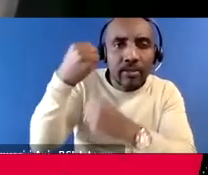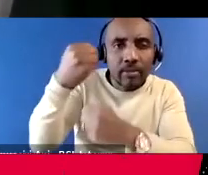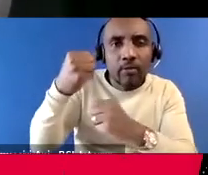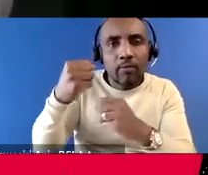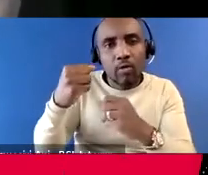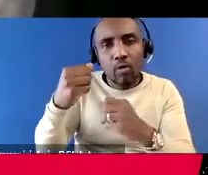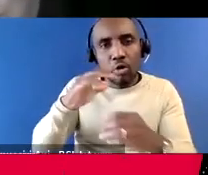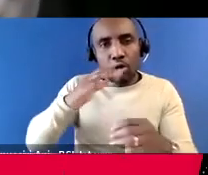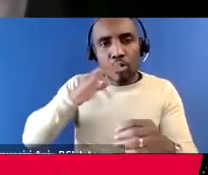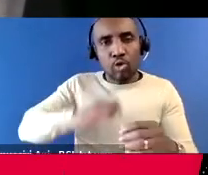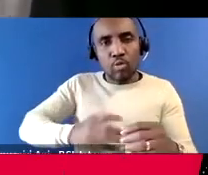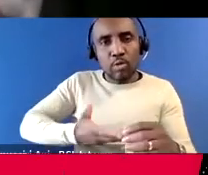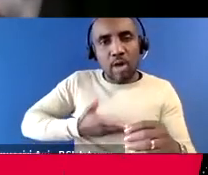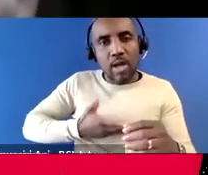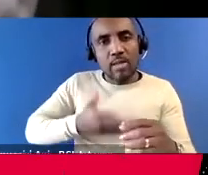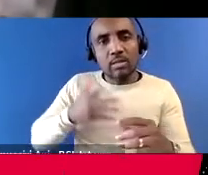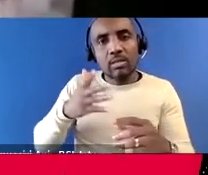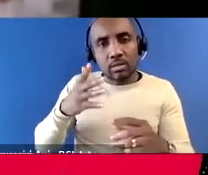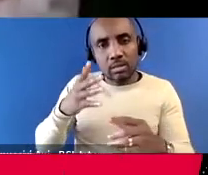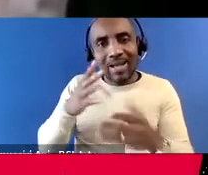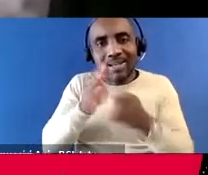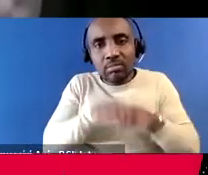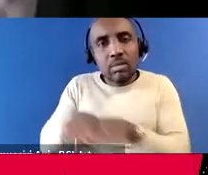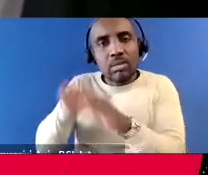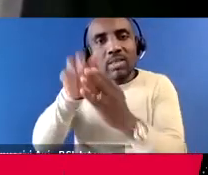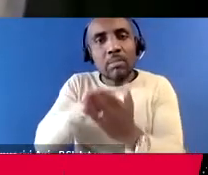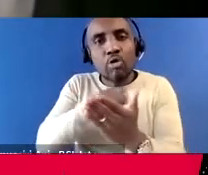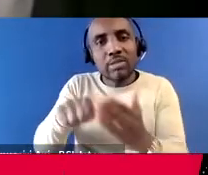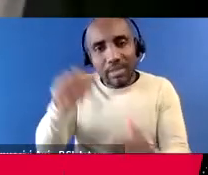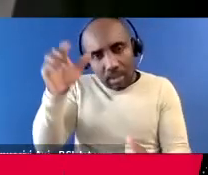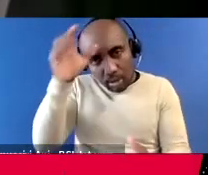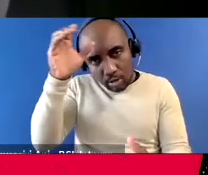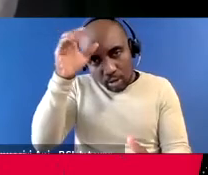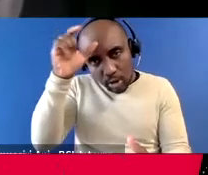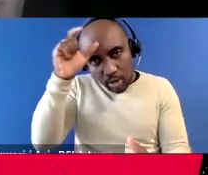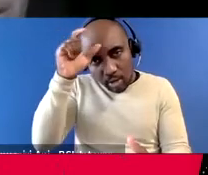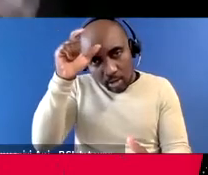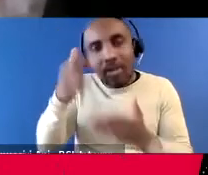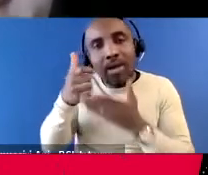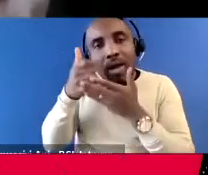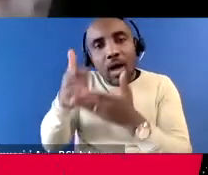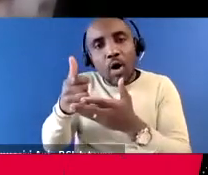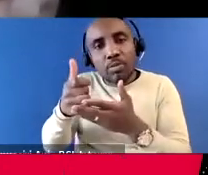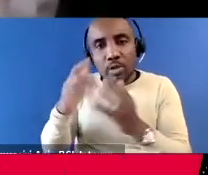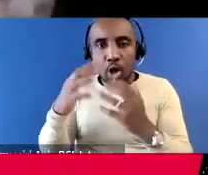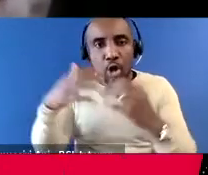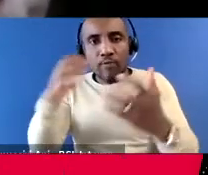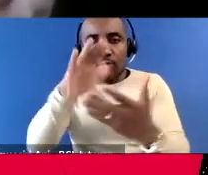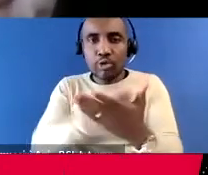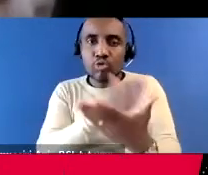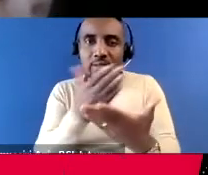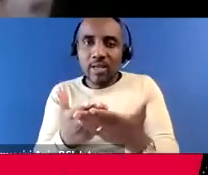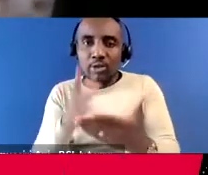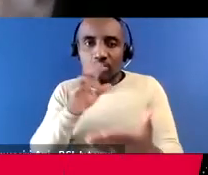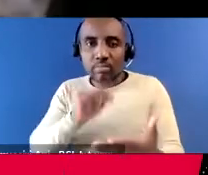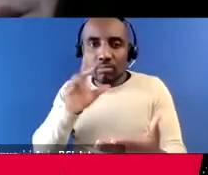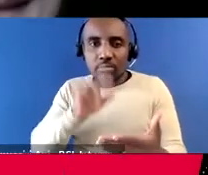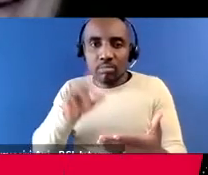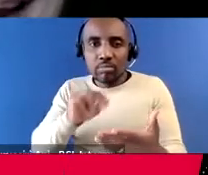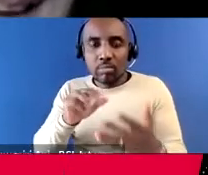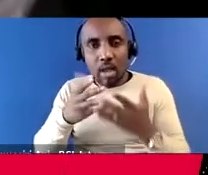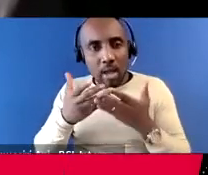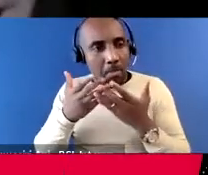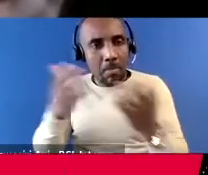Turkey, and often chairs, presents and provides translation support at conferences and public events.